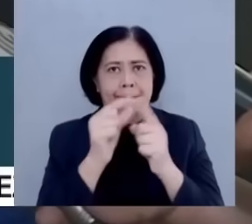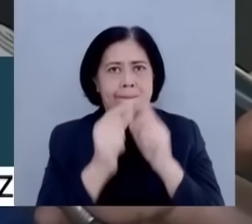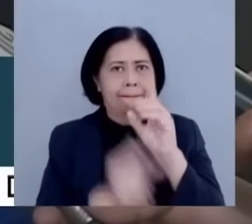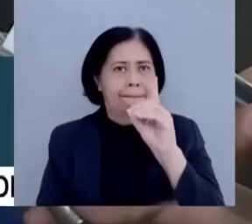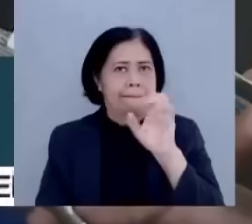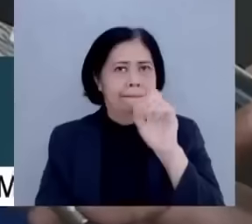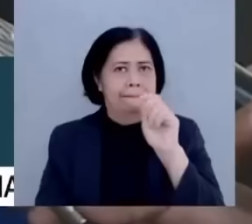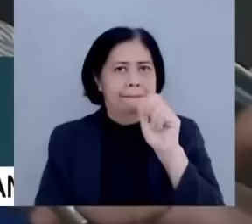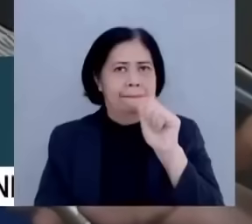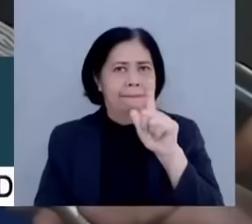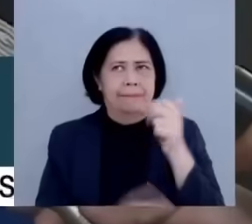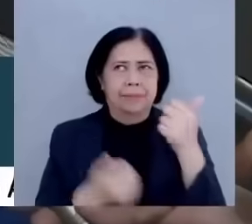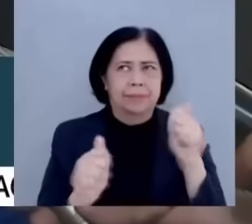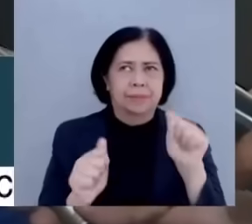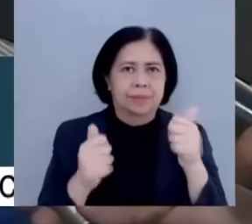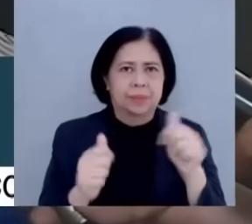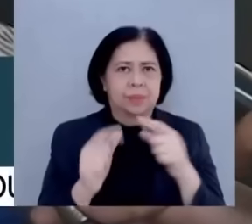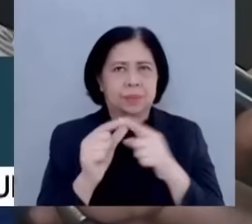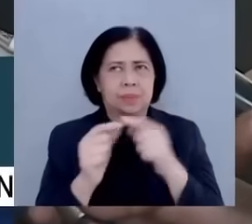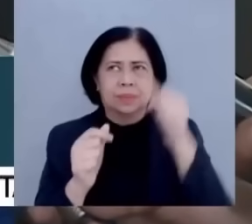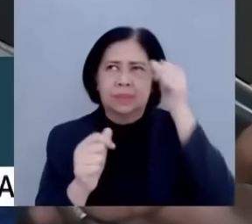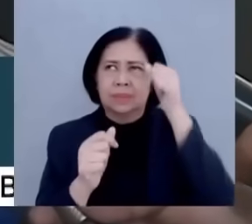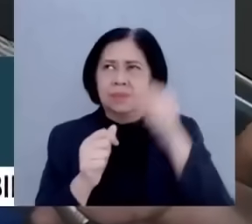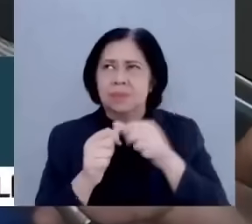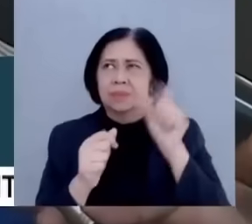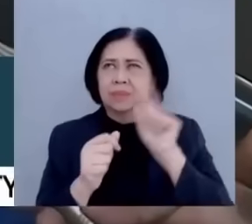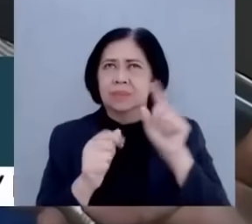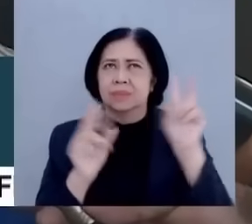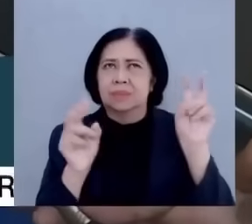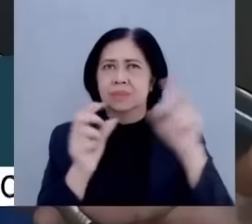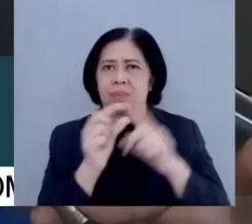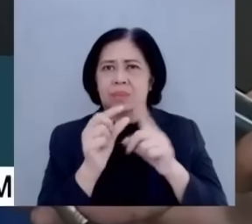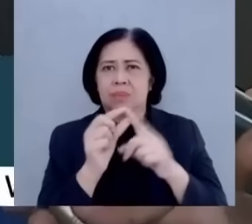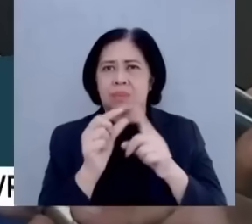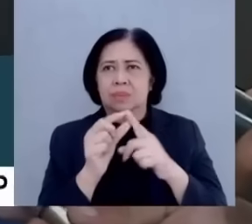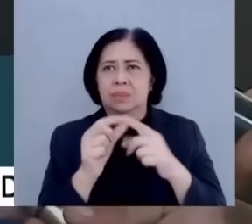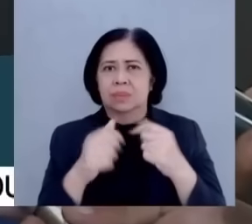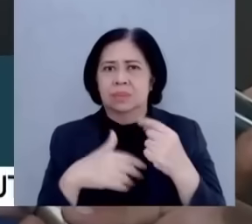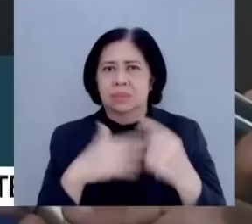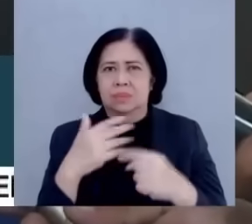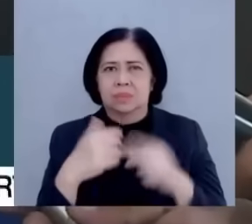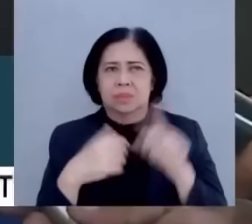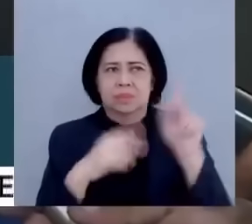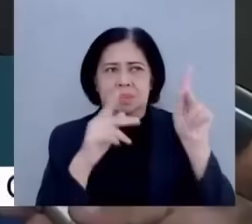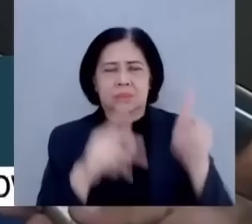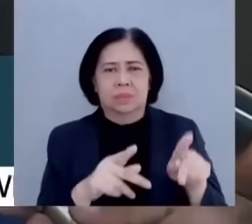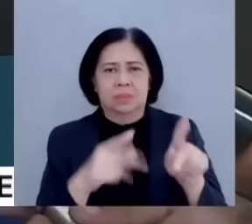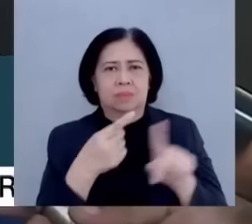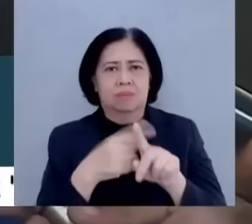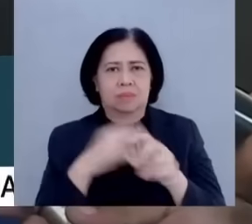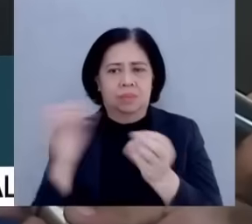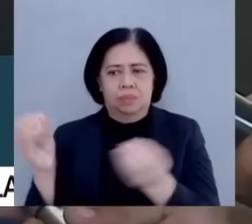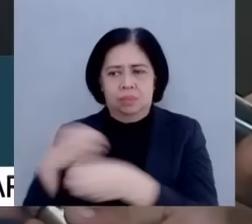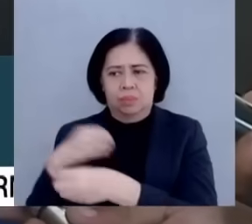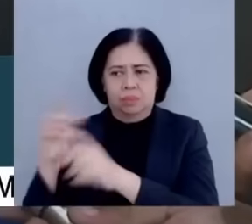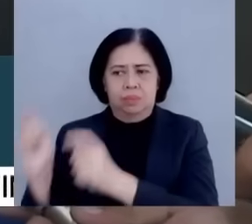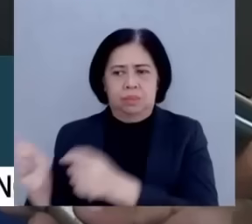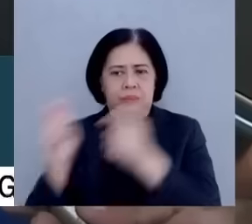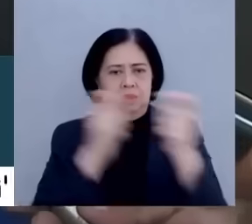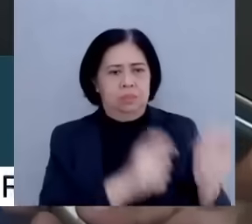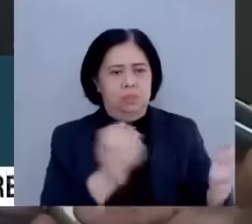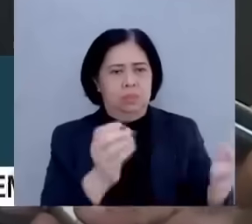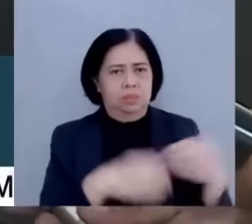was trying to remember kung anong tawag nung isang tao na galing sa isang opisina, na nililipat sa isang